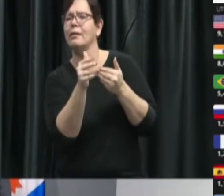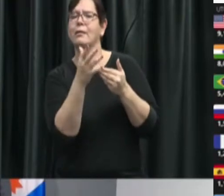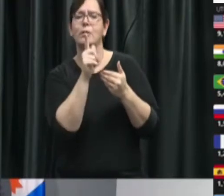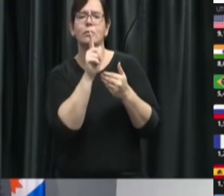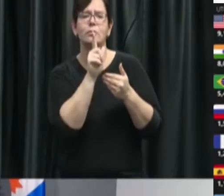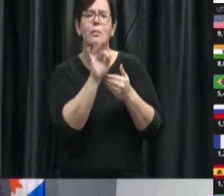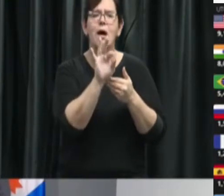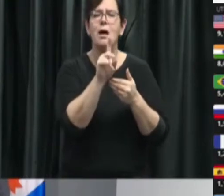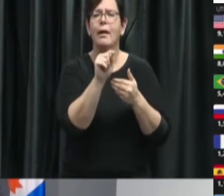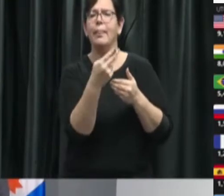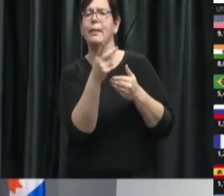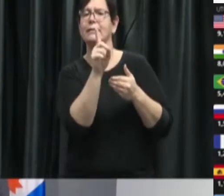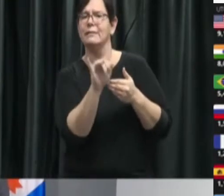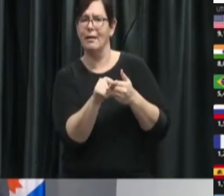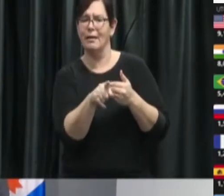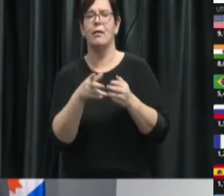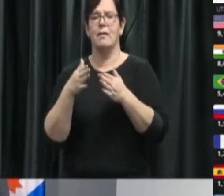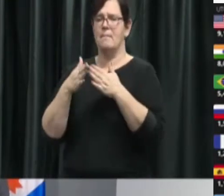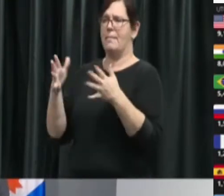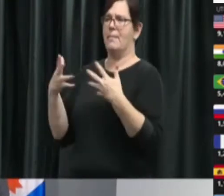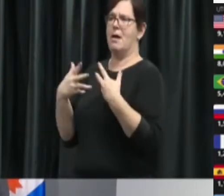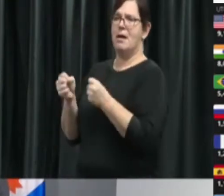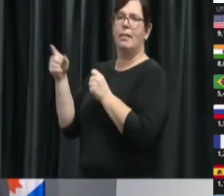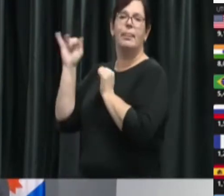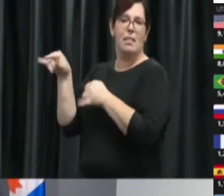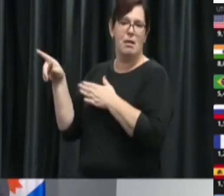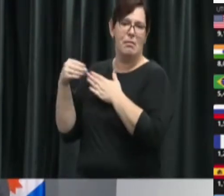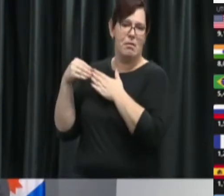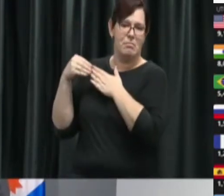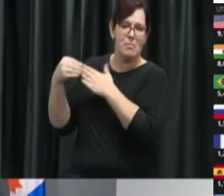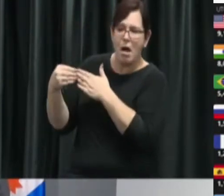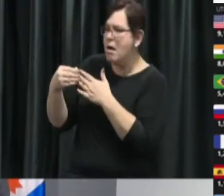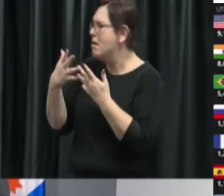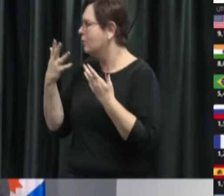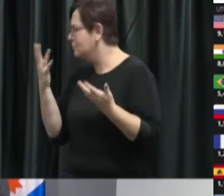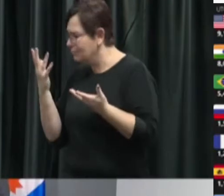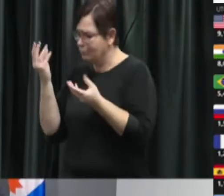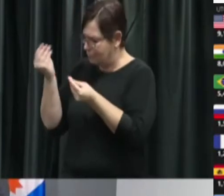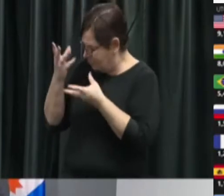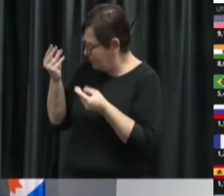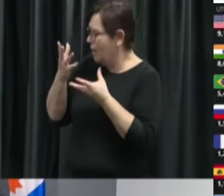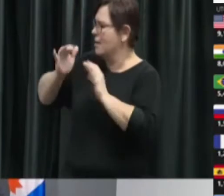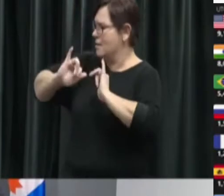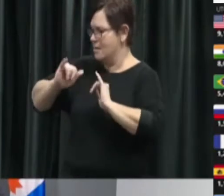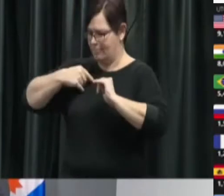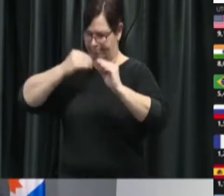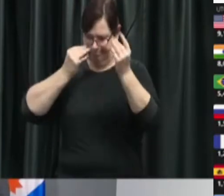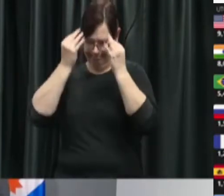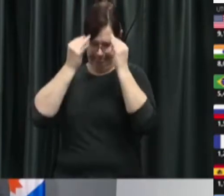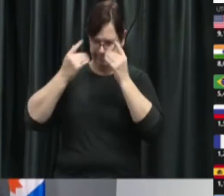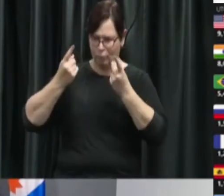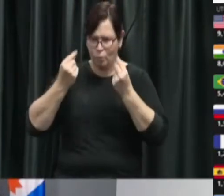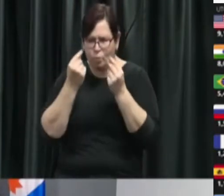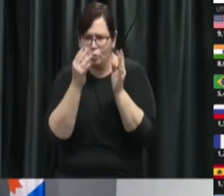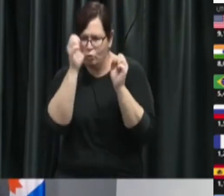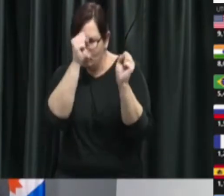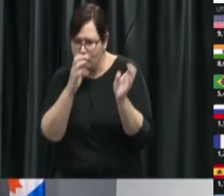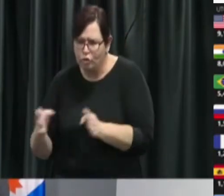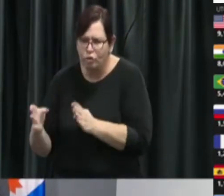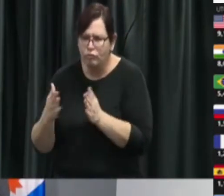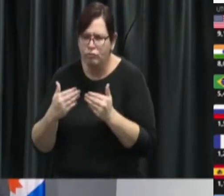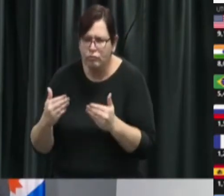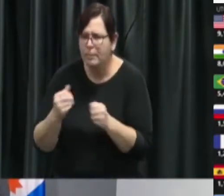by public health considerations, considered carefully by Dr. Davila and her team, I am trying to ensure that